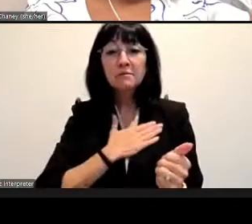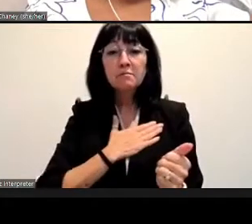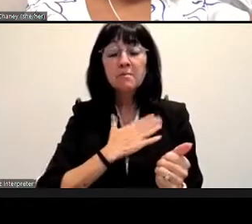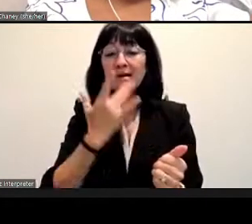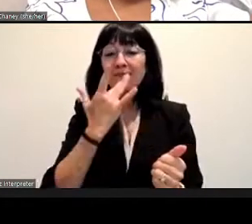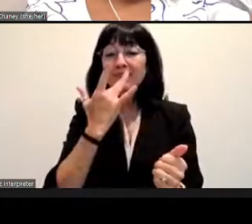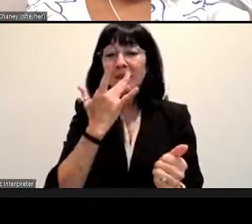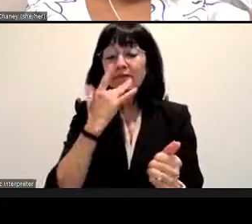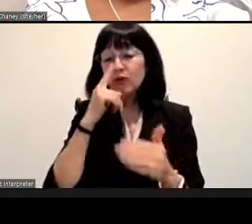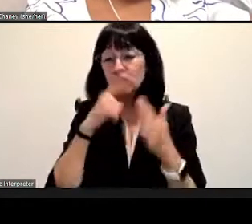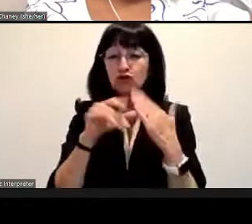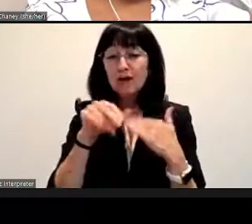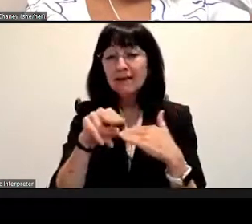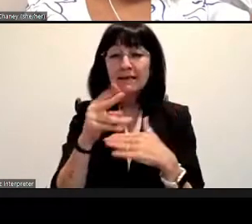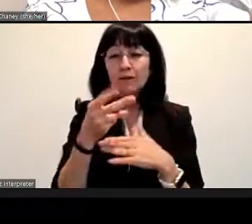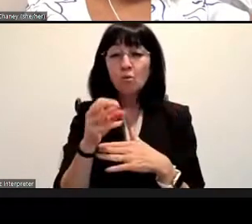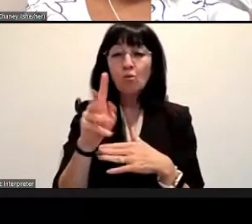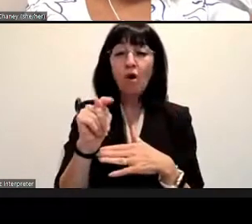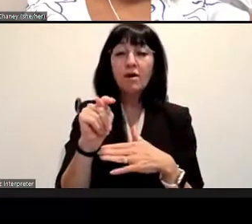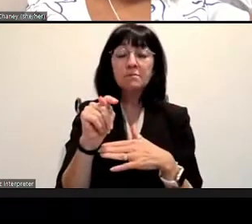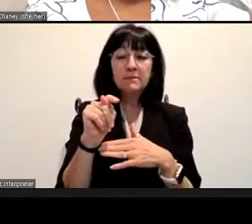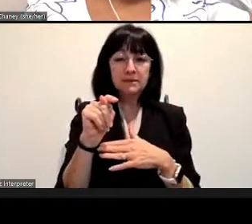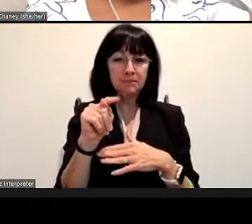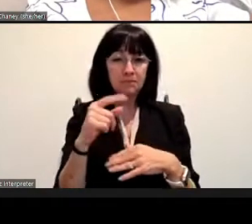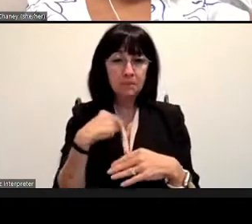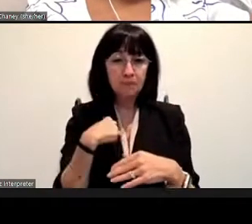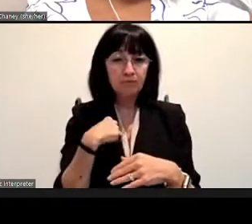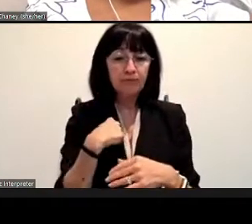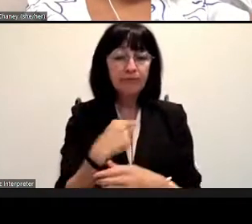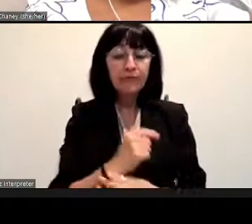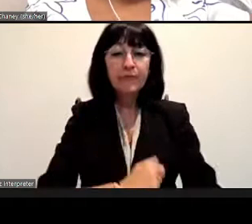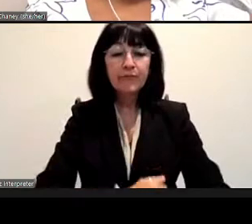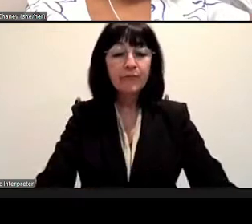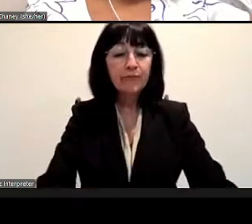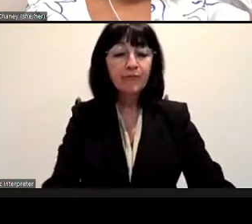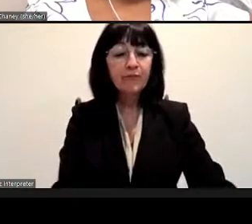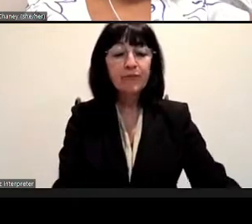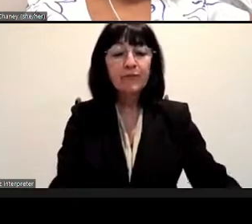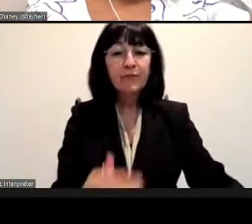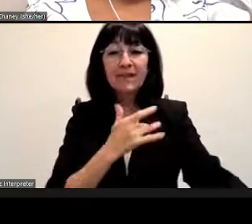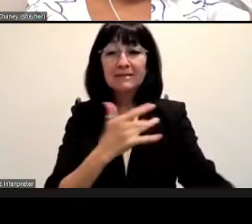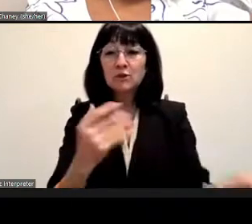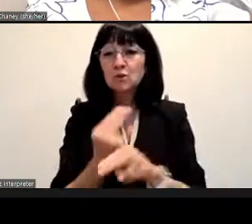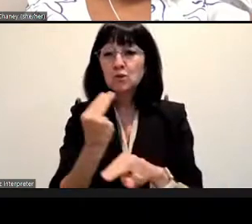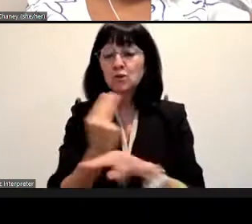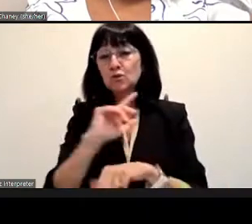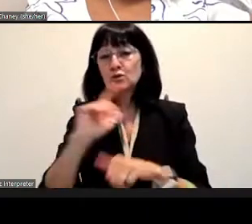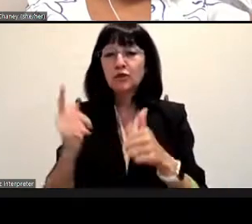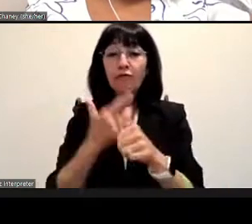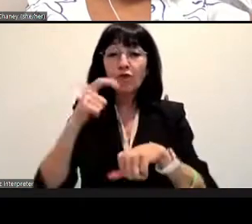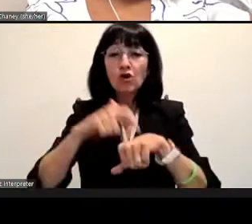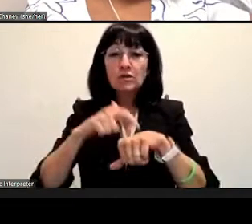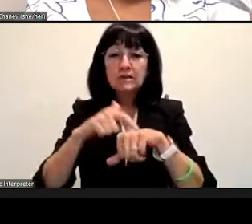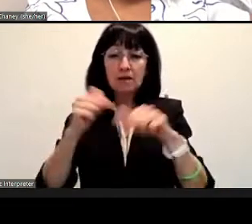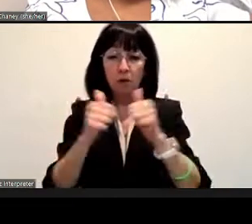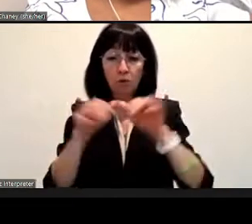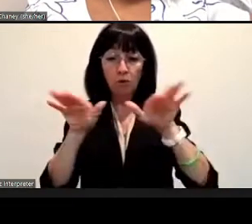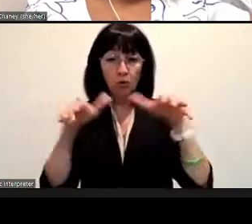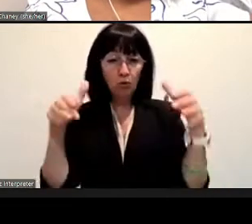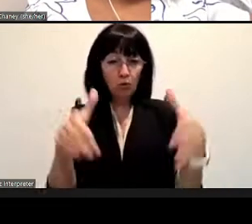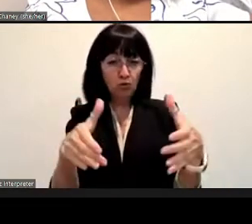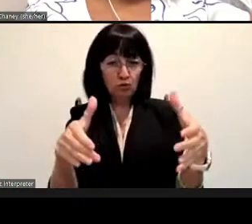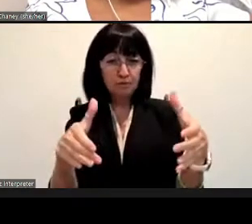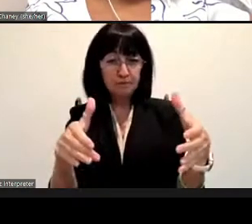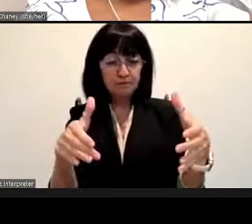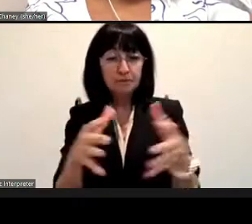check-in prompt that I usually use the first time when I'm with a group, because I don't know the level of vulnerability yet,